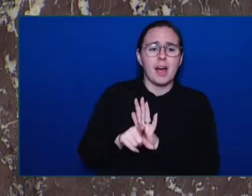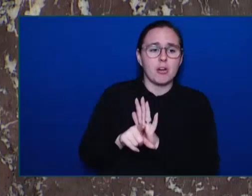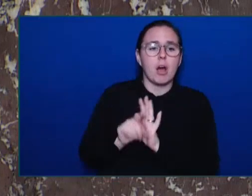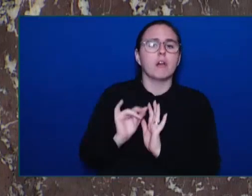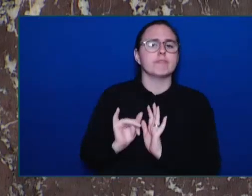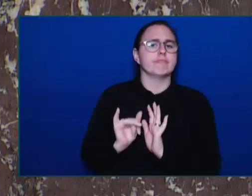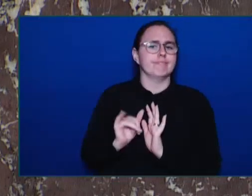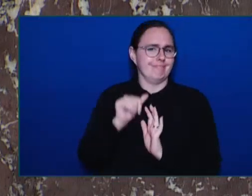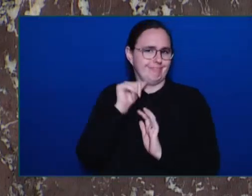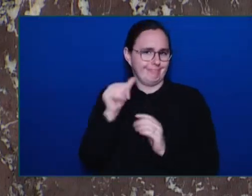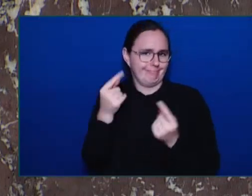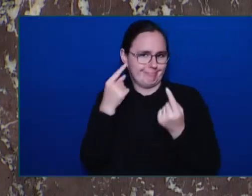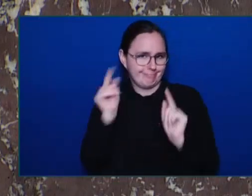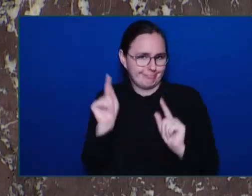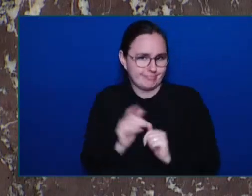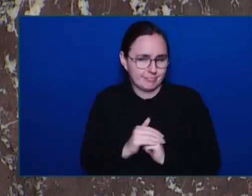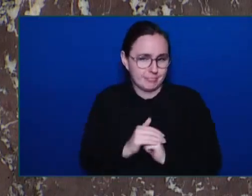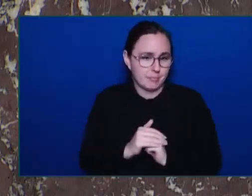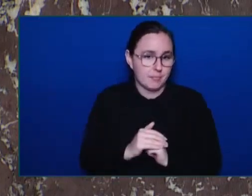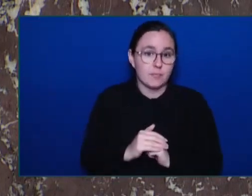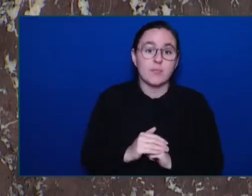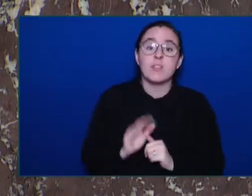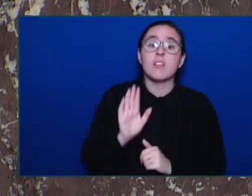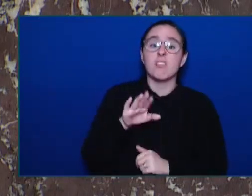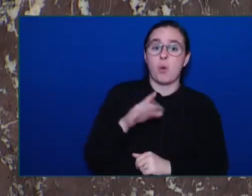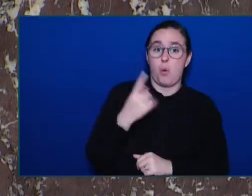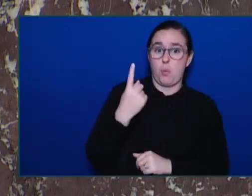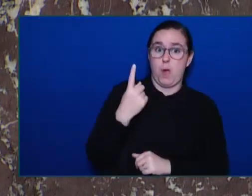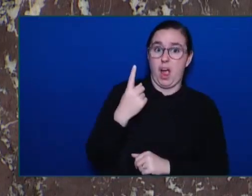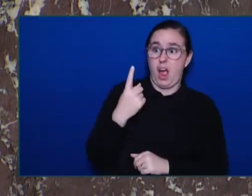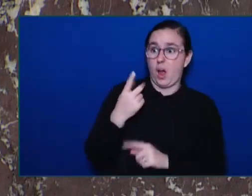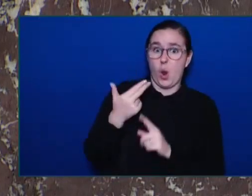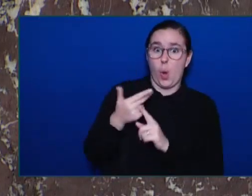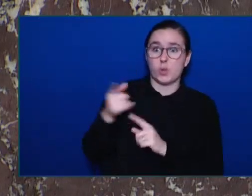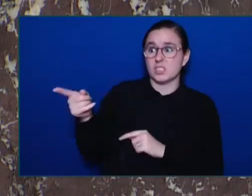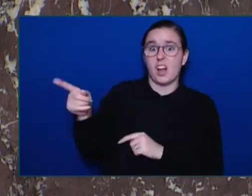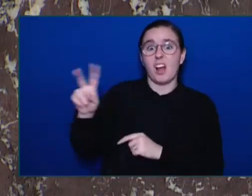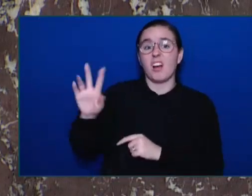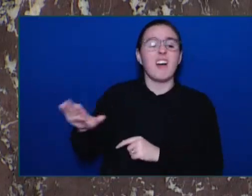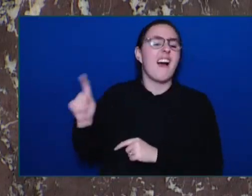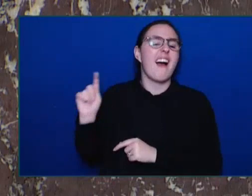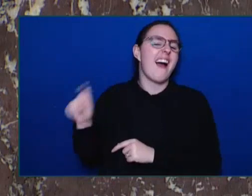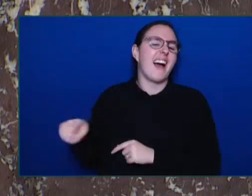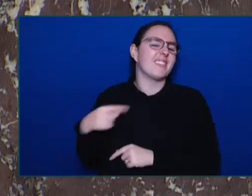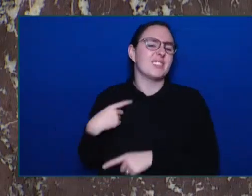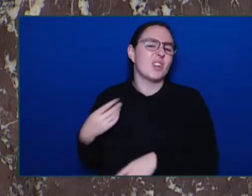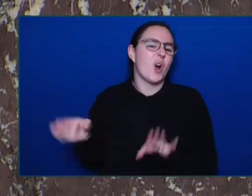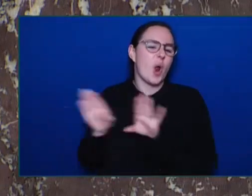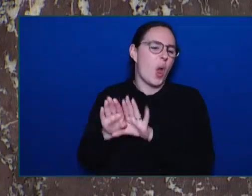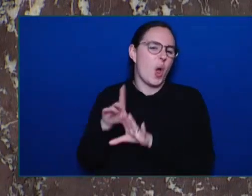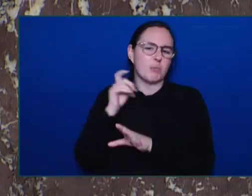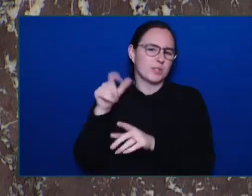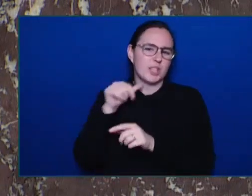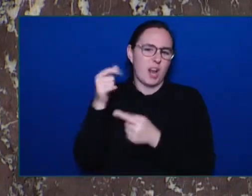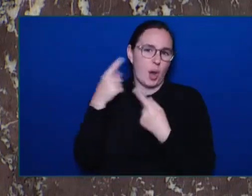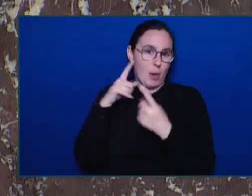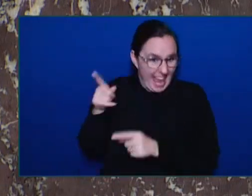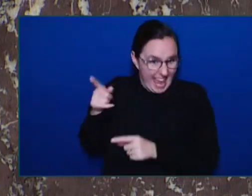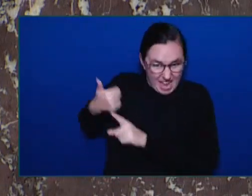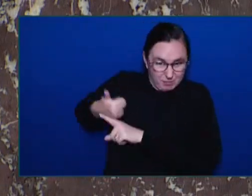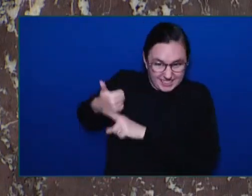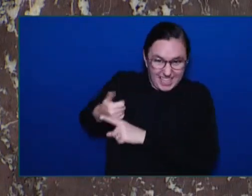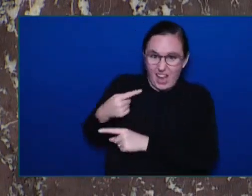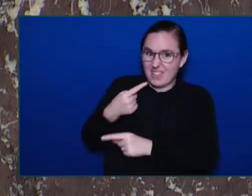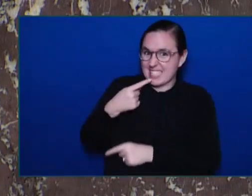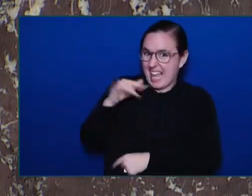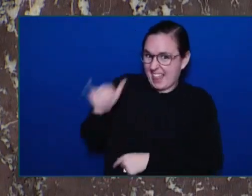and yet what he said is continuing to happen, and this minister is standing up and defending warehousing people. The